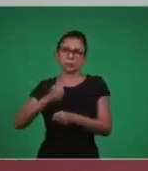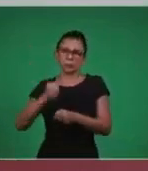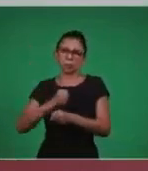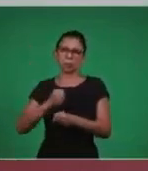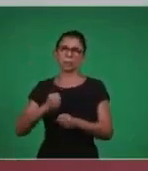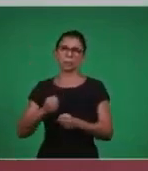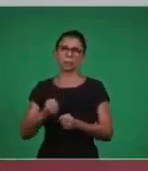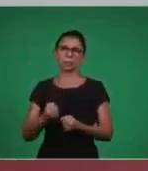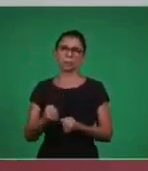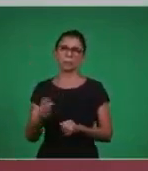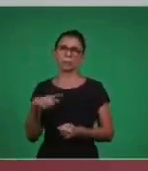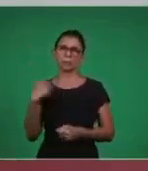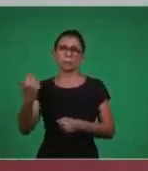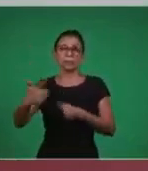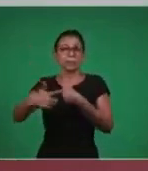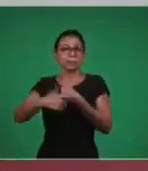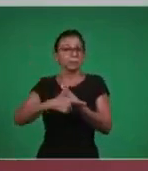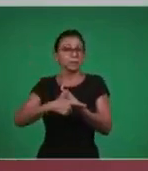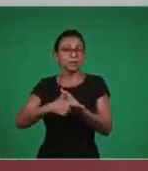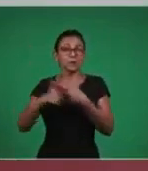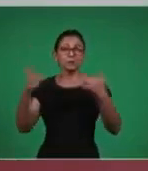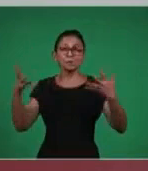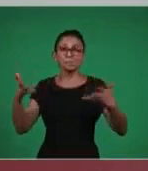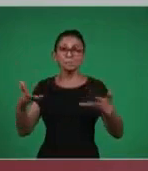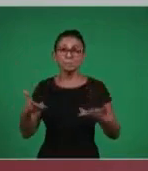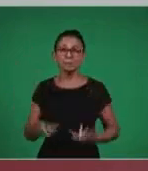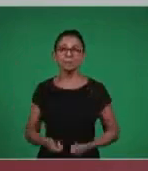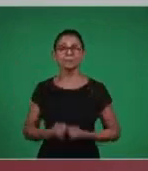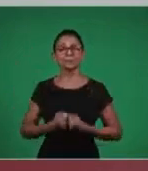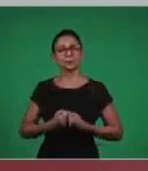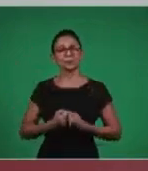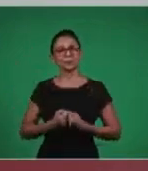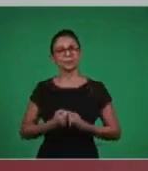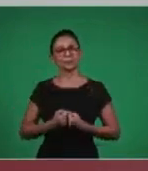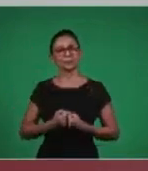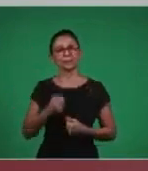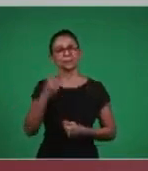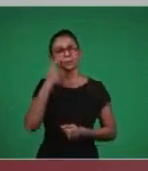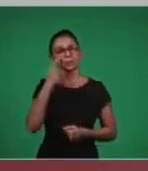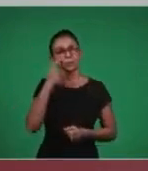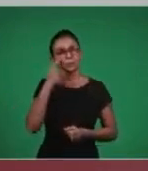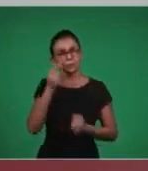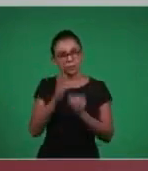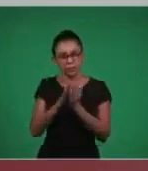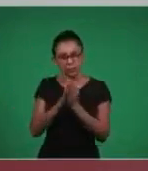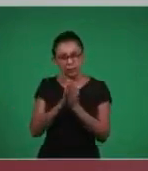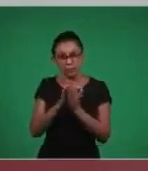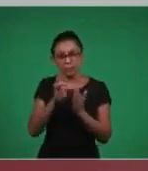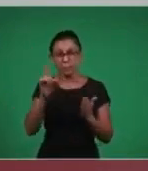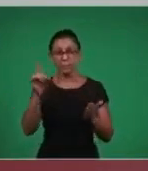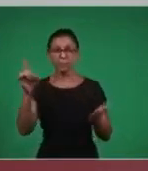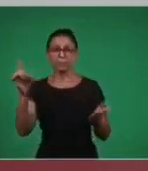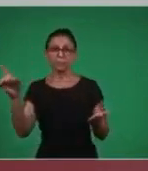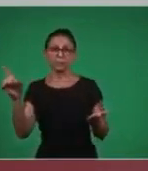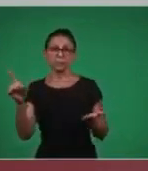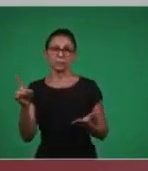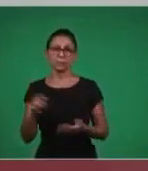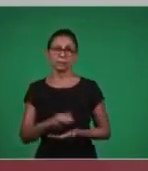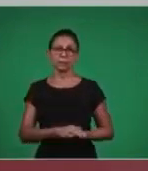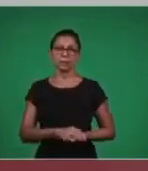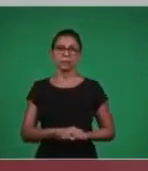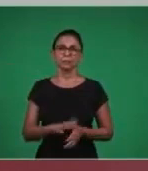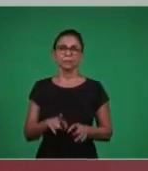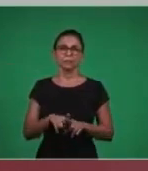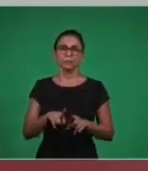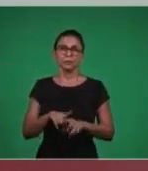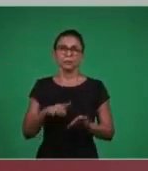As we have this wonderful role here, and we see this in the Word of the Lord, the example that Sunday